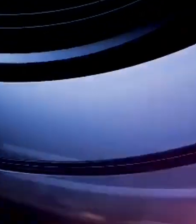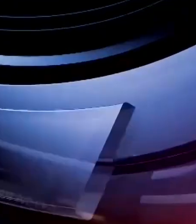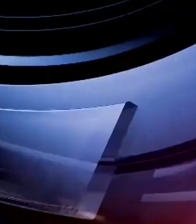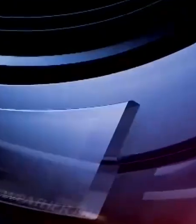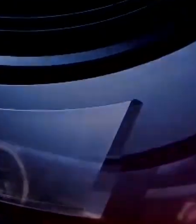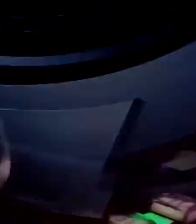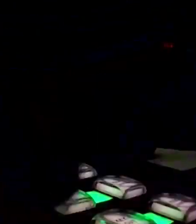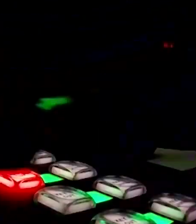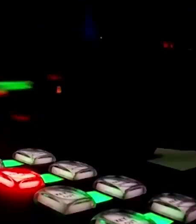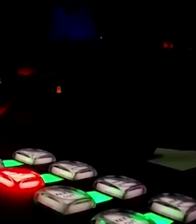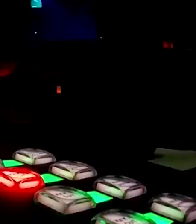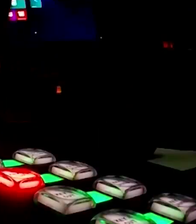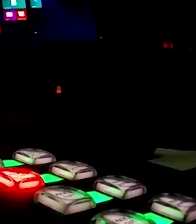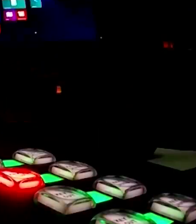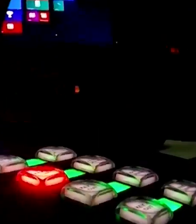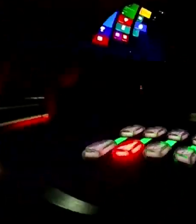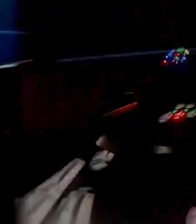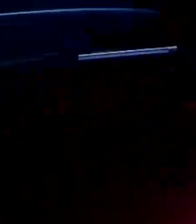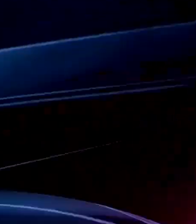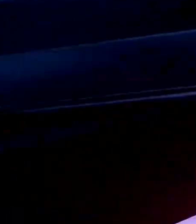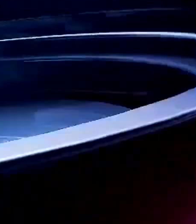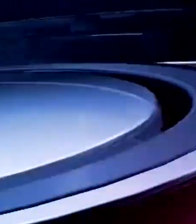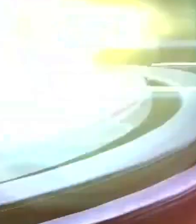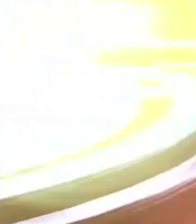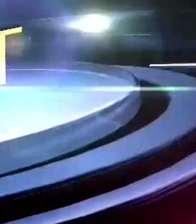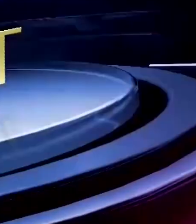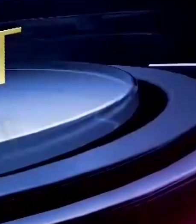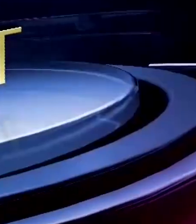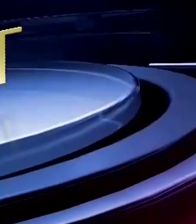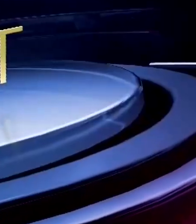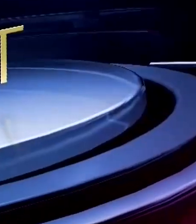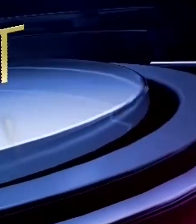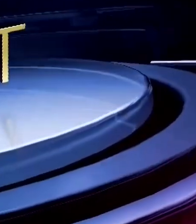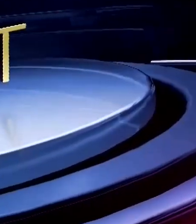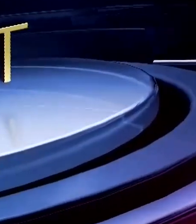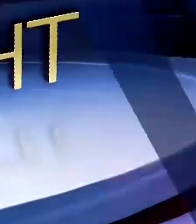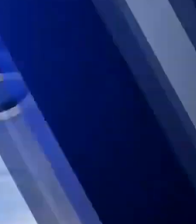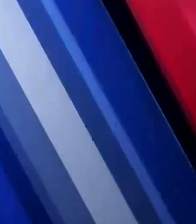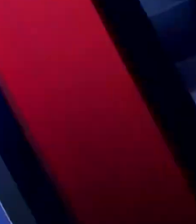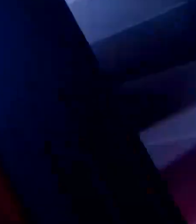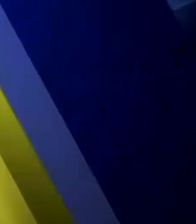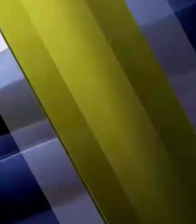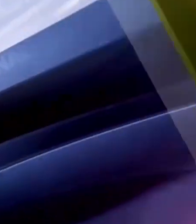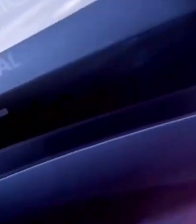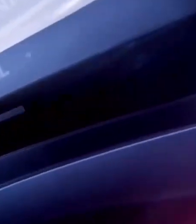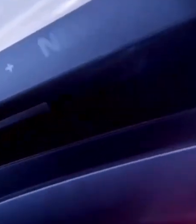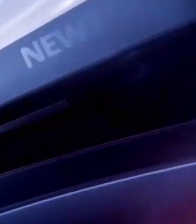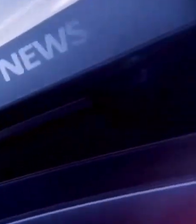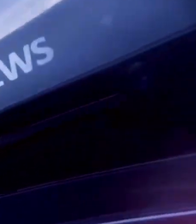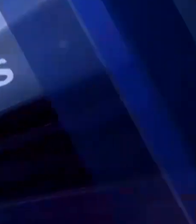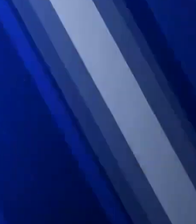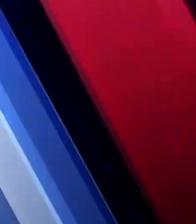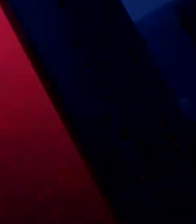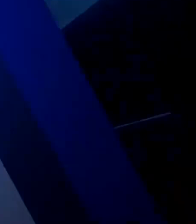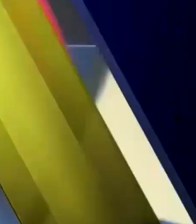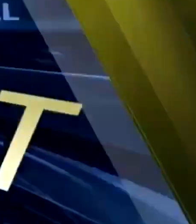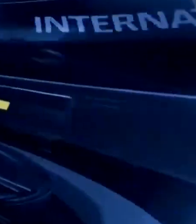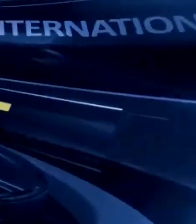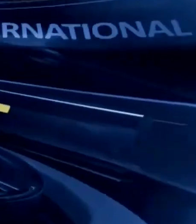Broadcasting from our studios in the Pine St. Michael, this is CBC NewsNight, starting now.